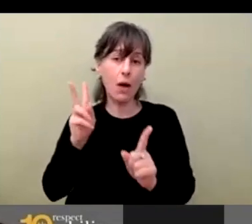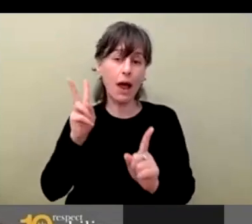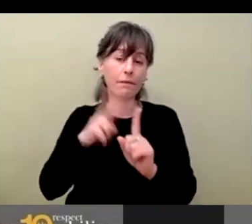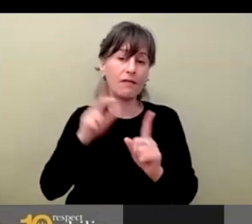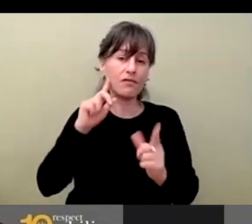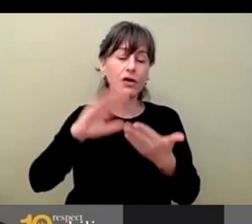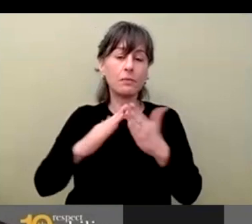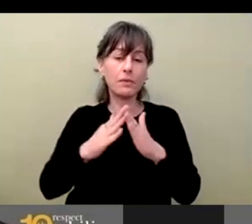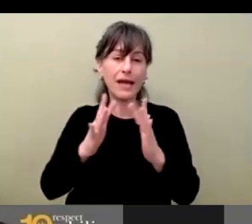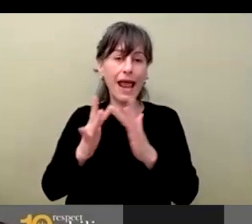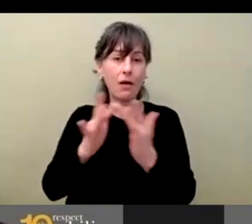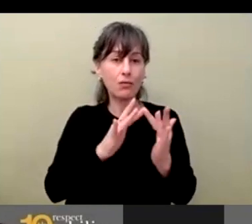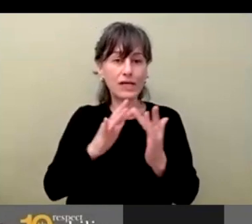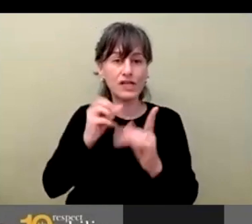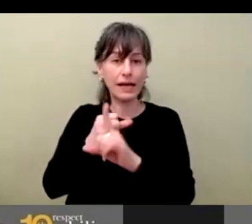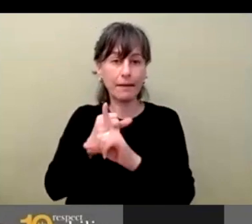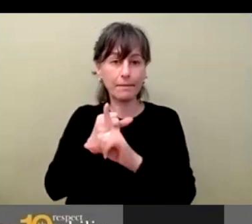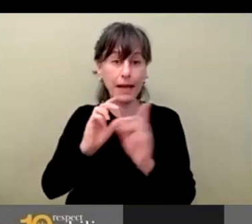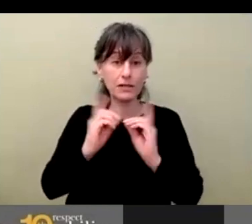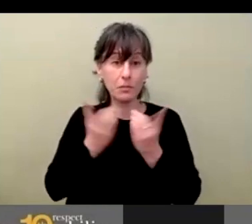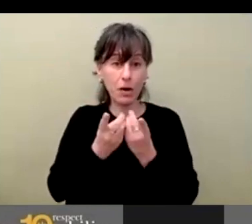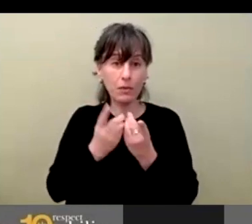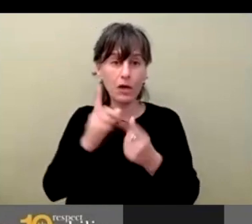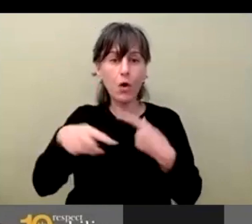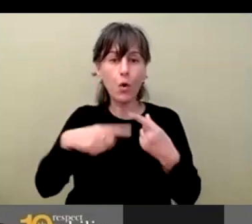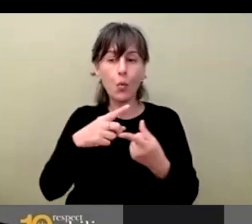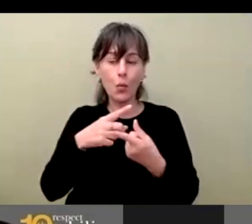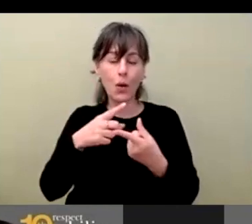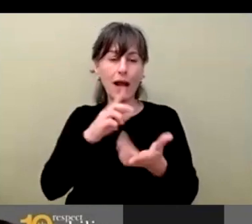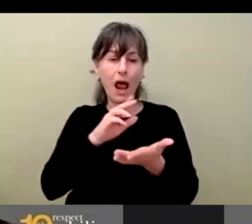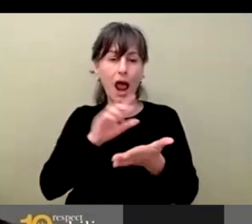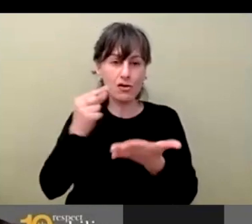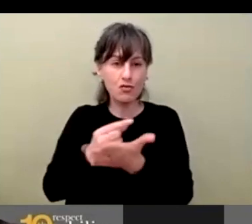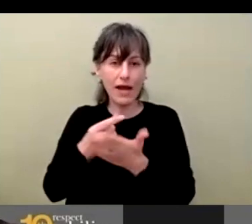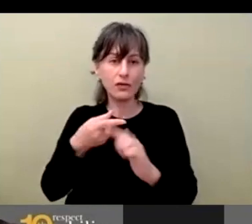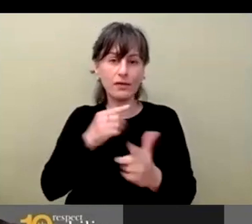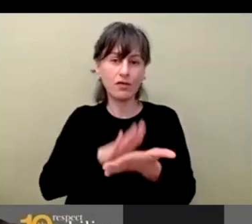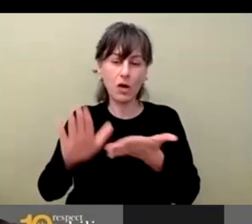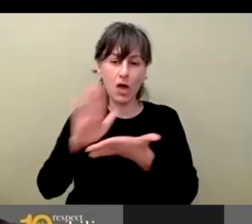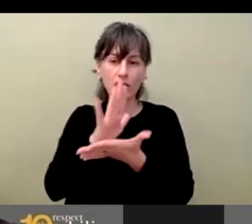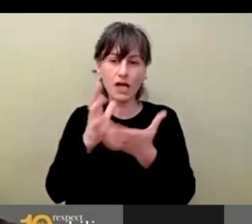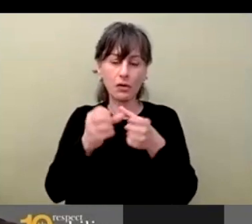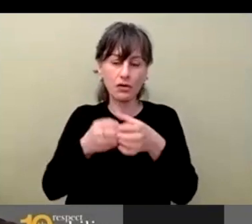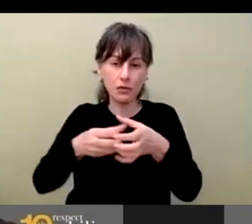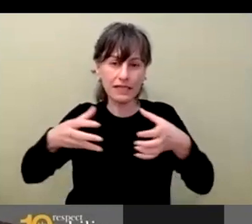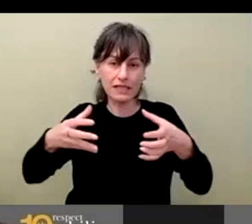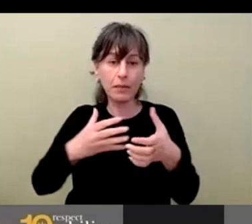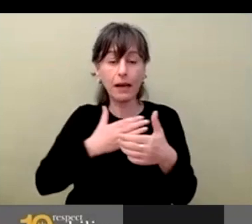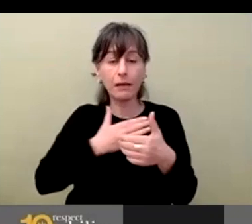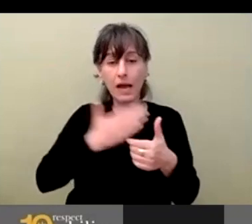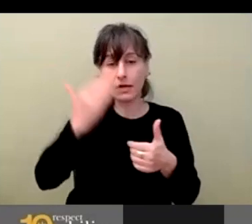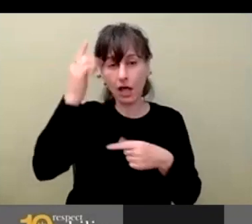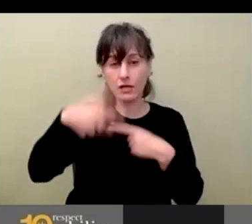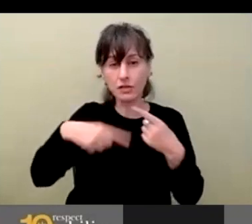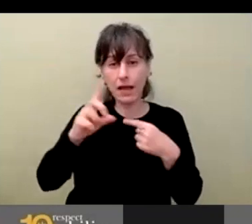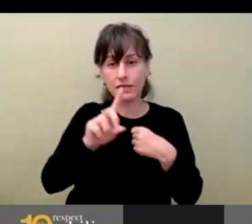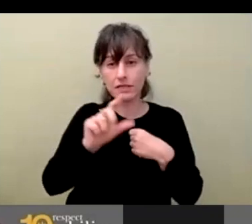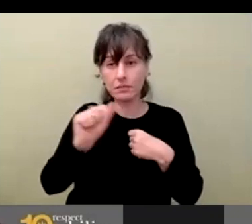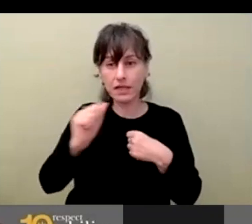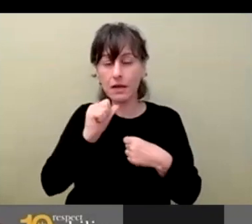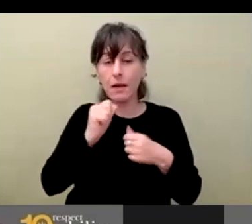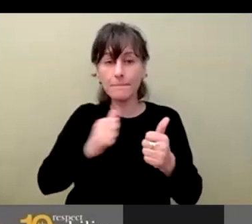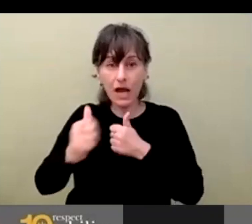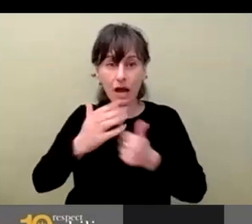Department. And really, when I graduated college, I wanted to expand my knowledge of the disability community beyond past my